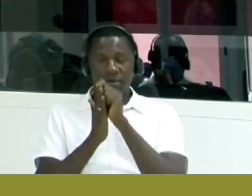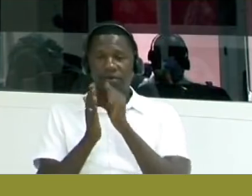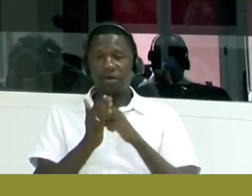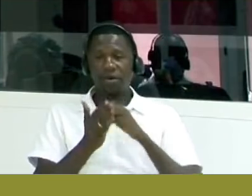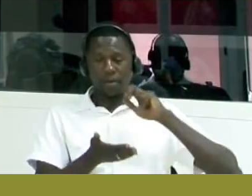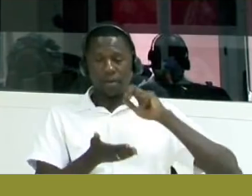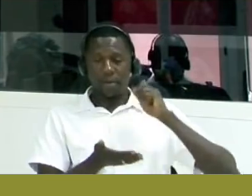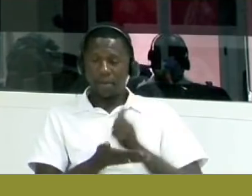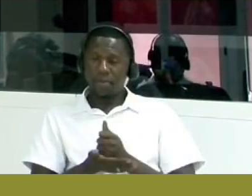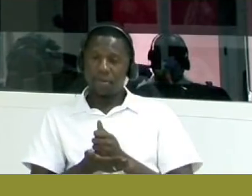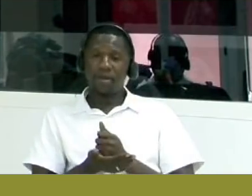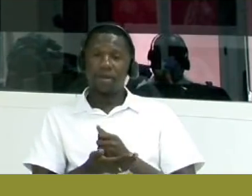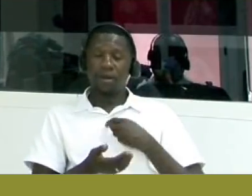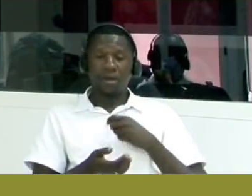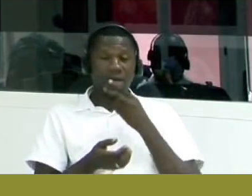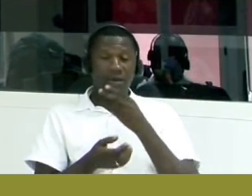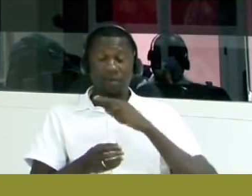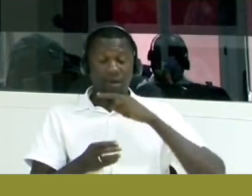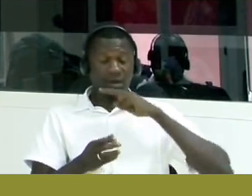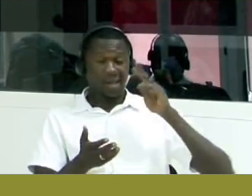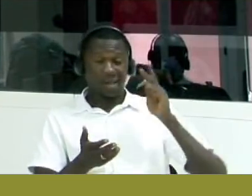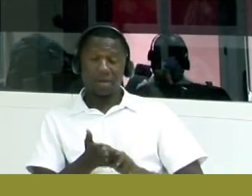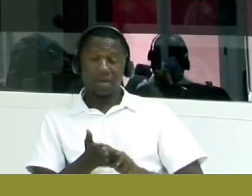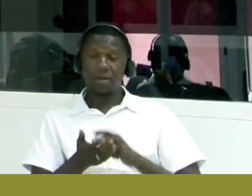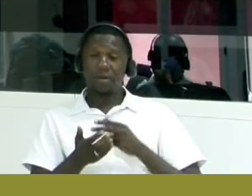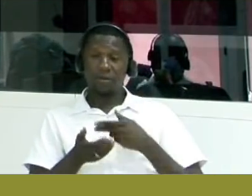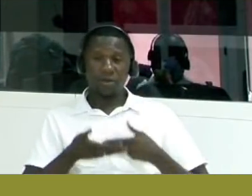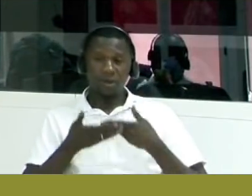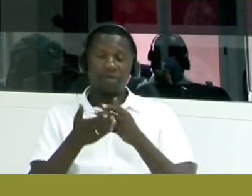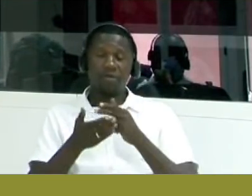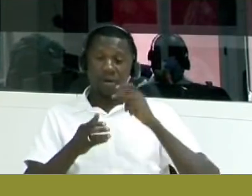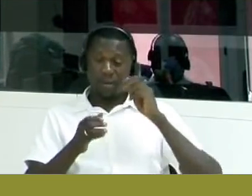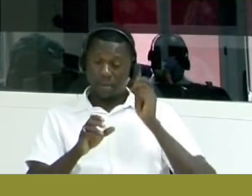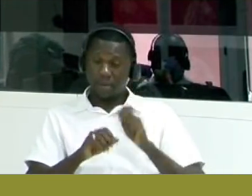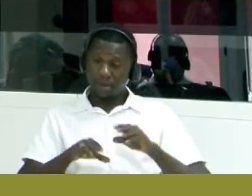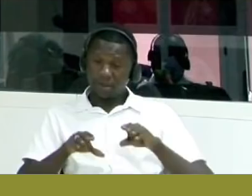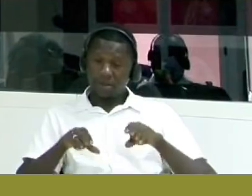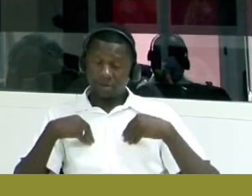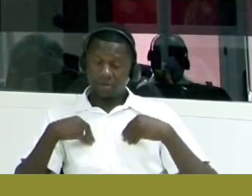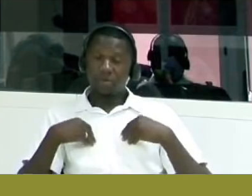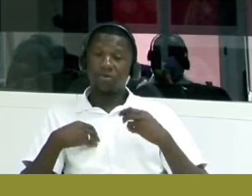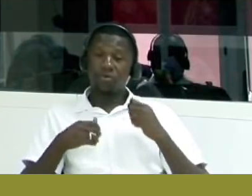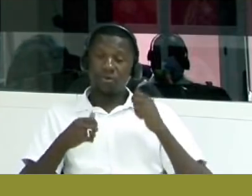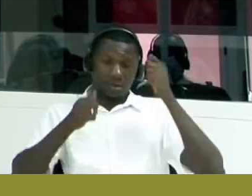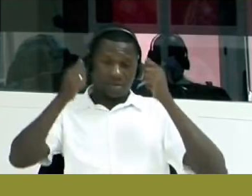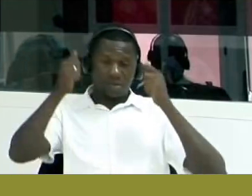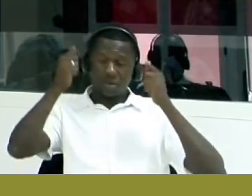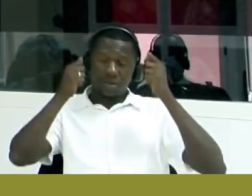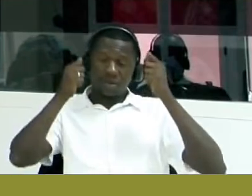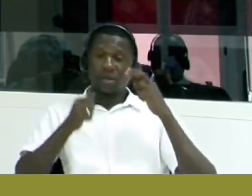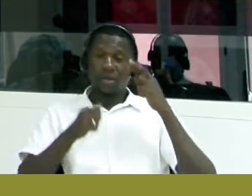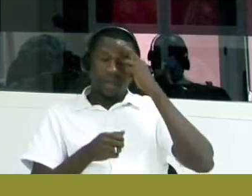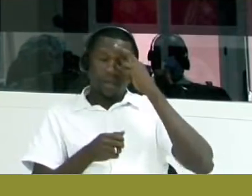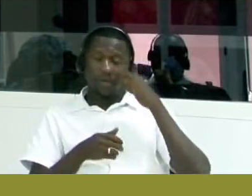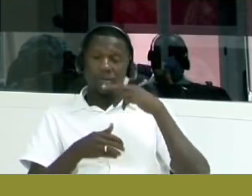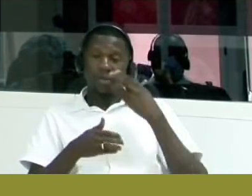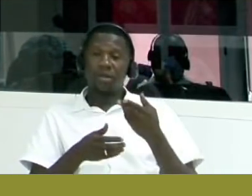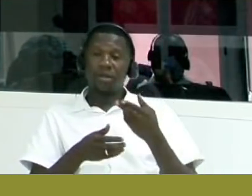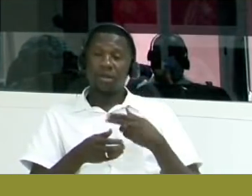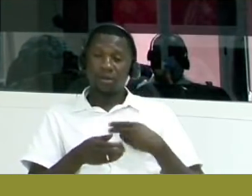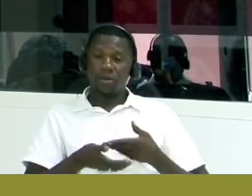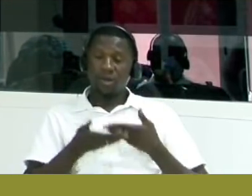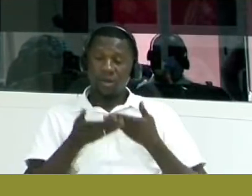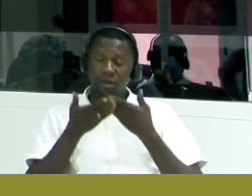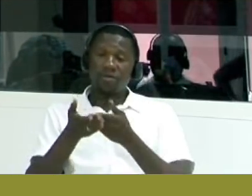you the guarantee as the IG that I will give you permission to demonstrate. The reason being that I will give you